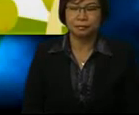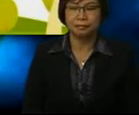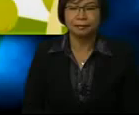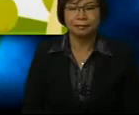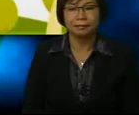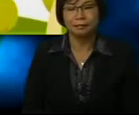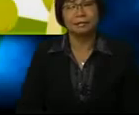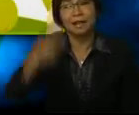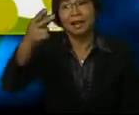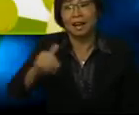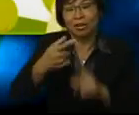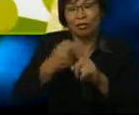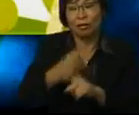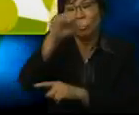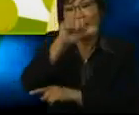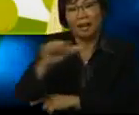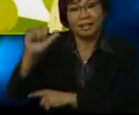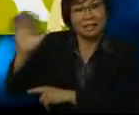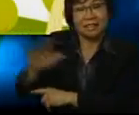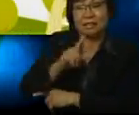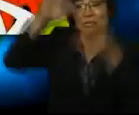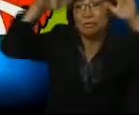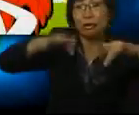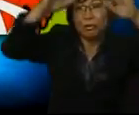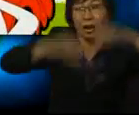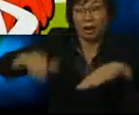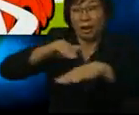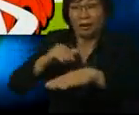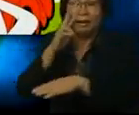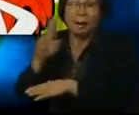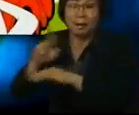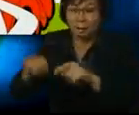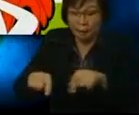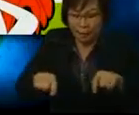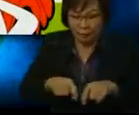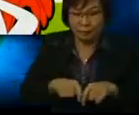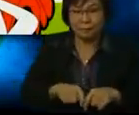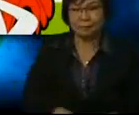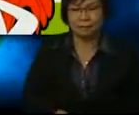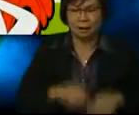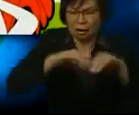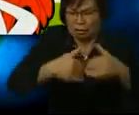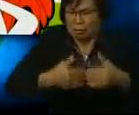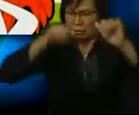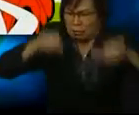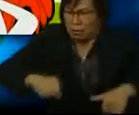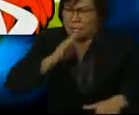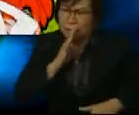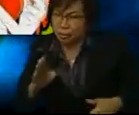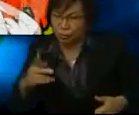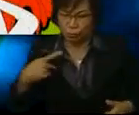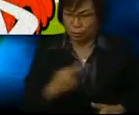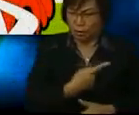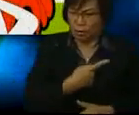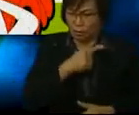Hey, it's from Asia. She said it's raining heavily at her place. How can that be? We haven't had rain